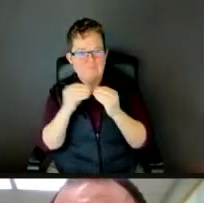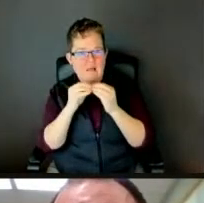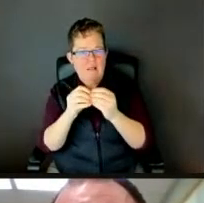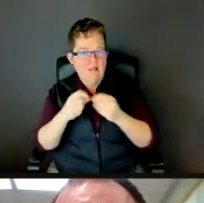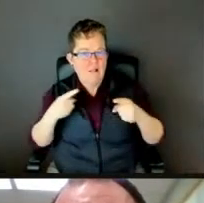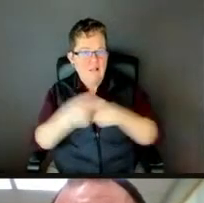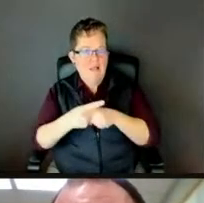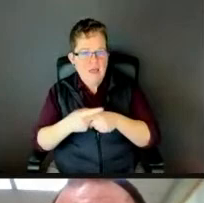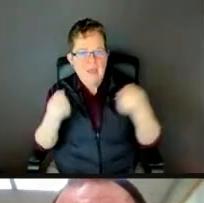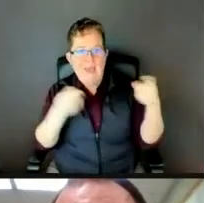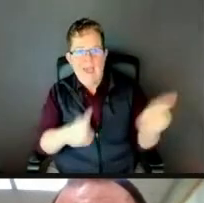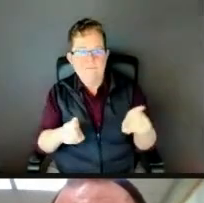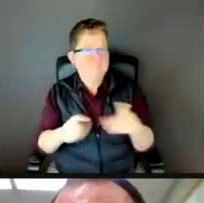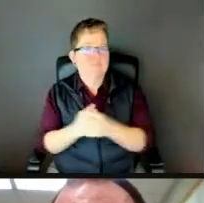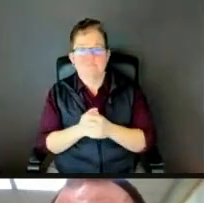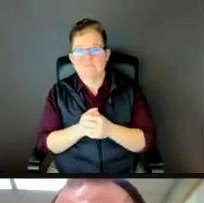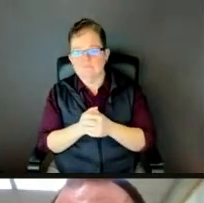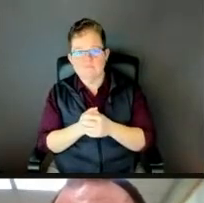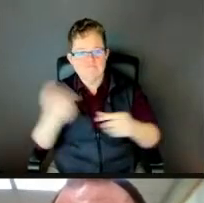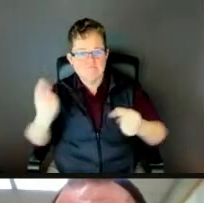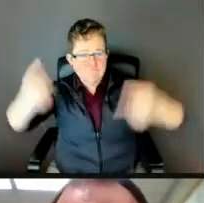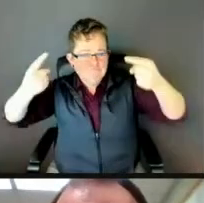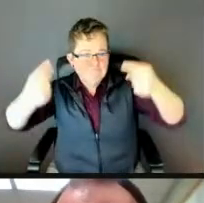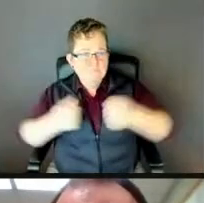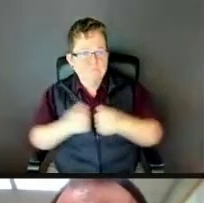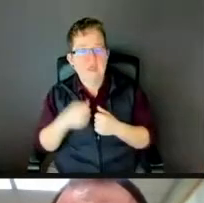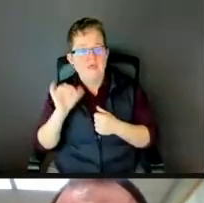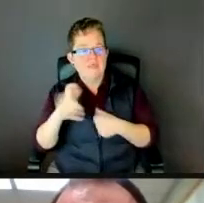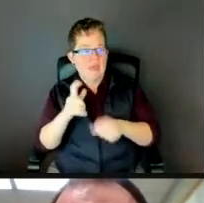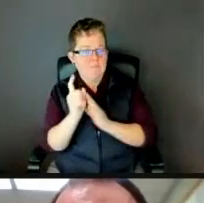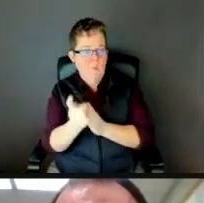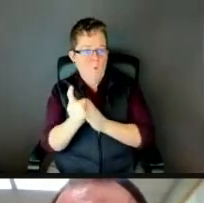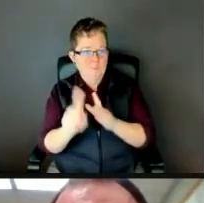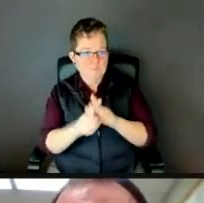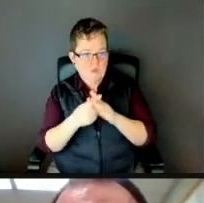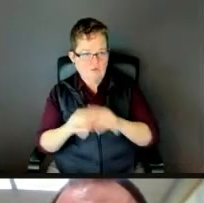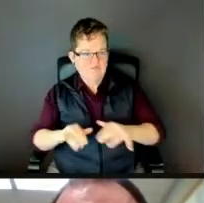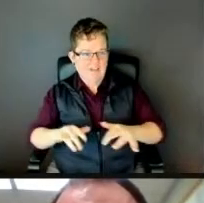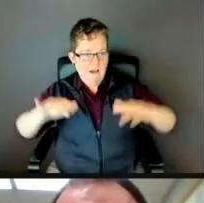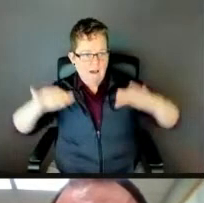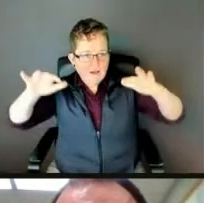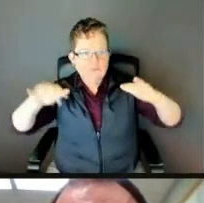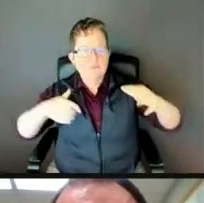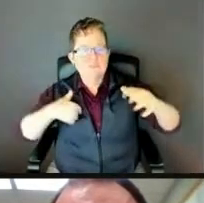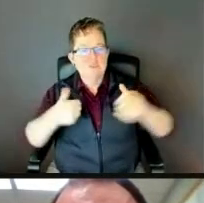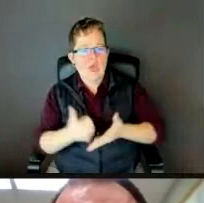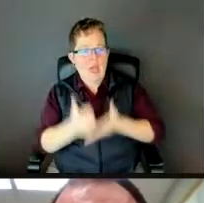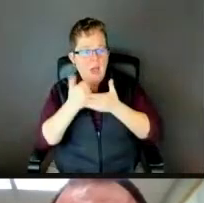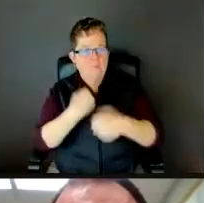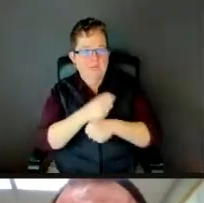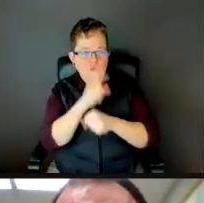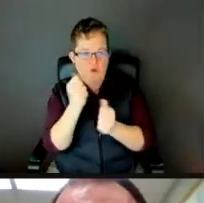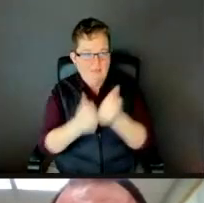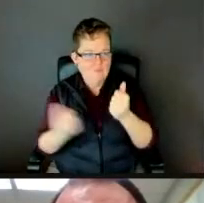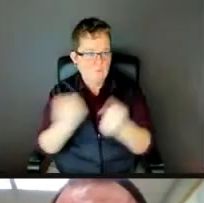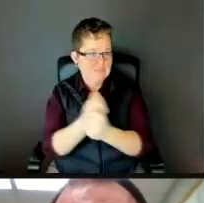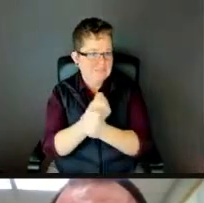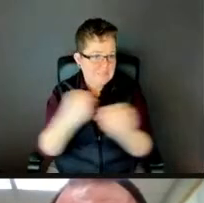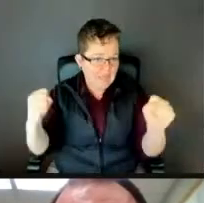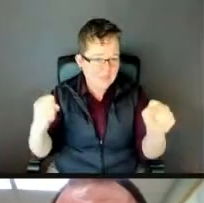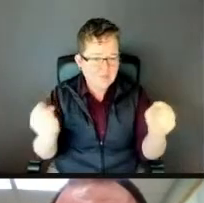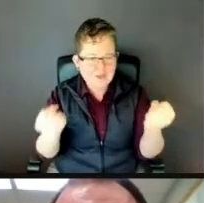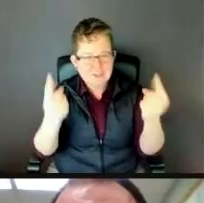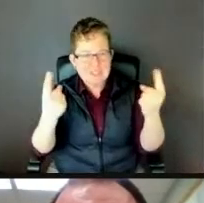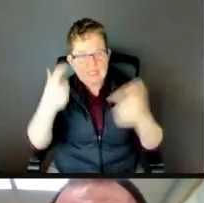issues, right at the moment that they come, and to help ensure everybody around is safe. We understand it's